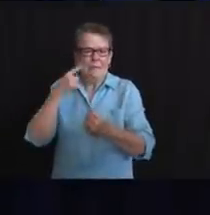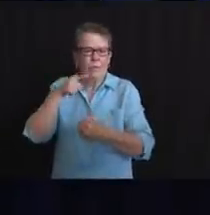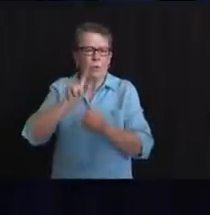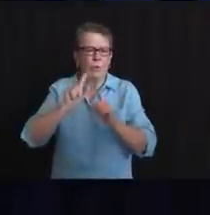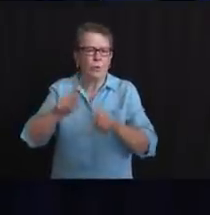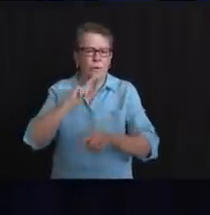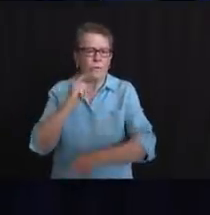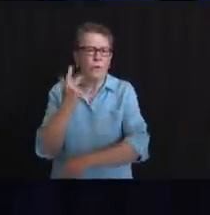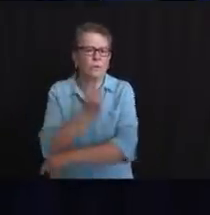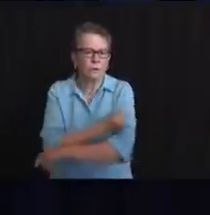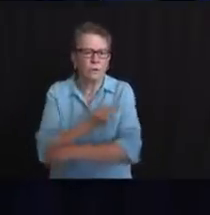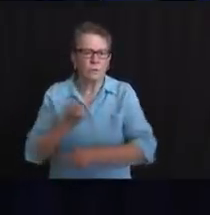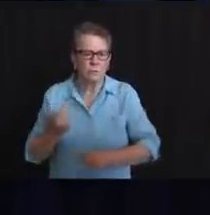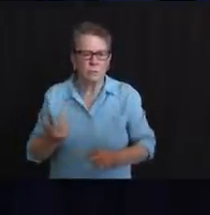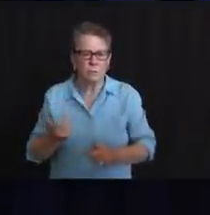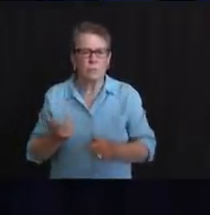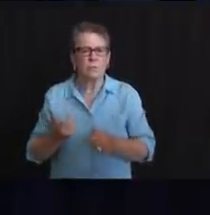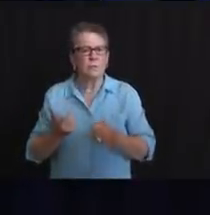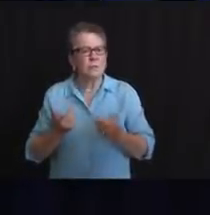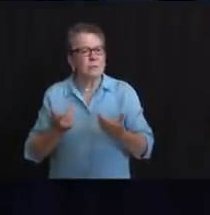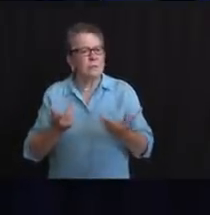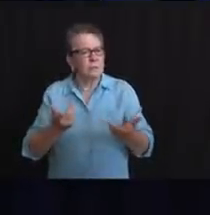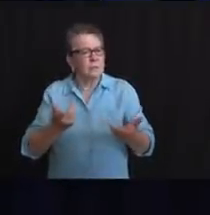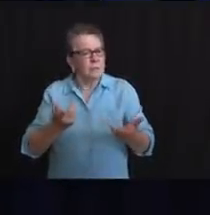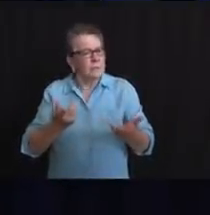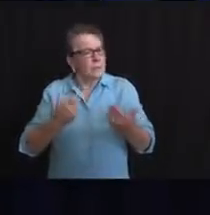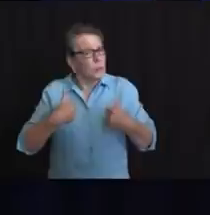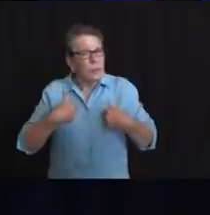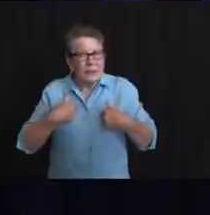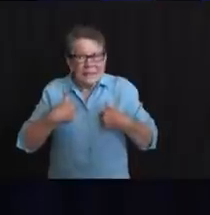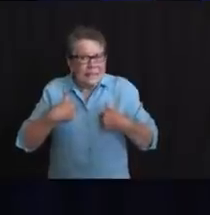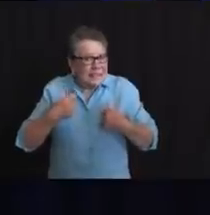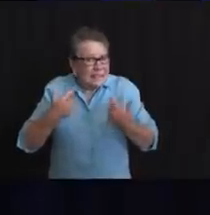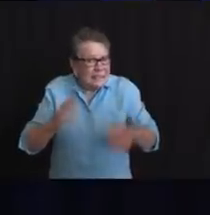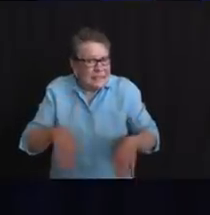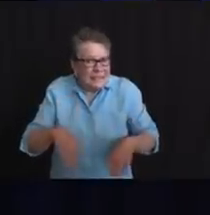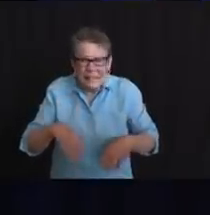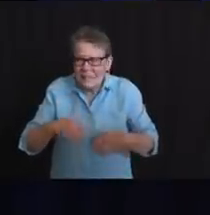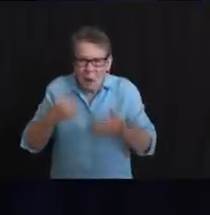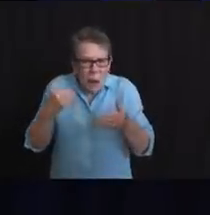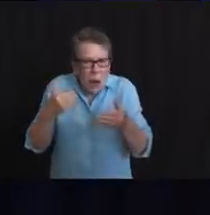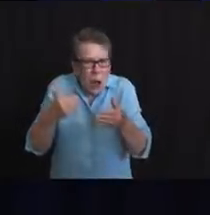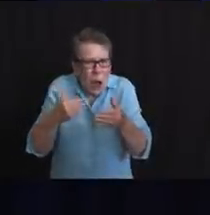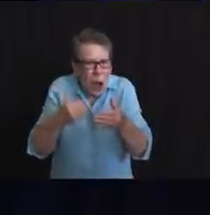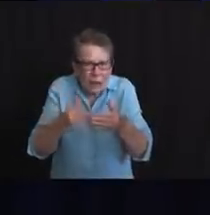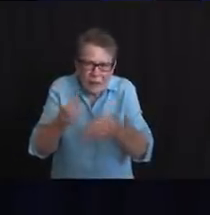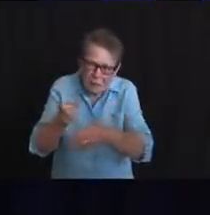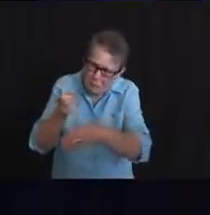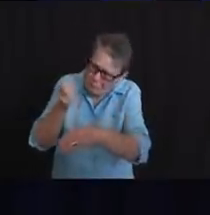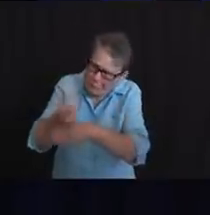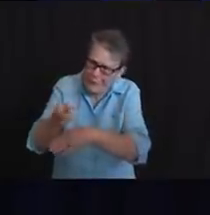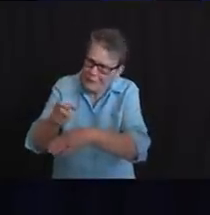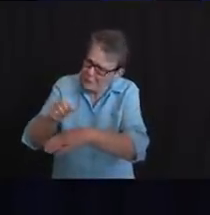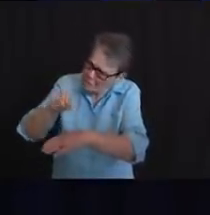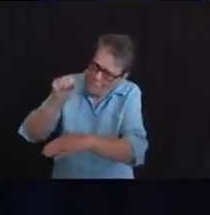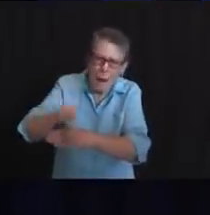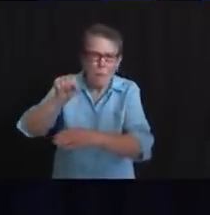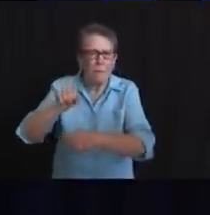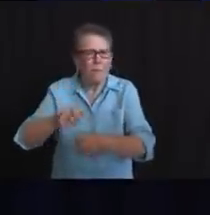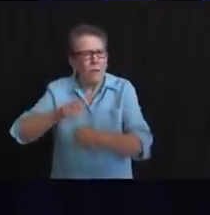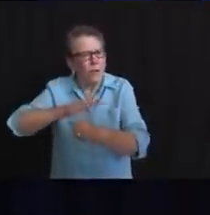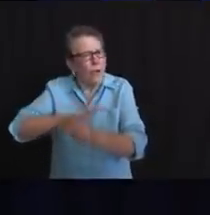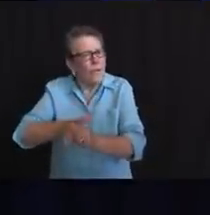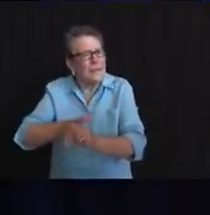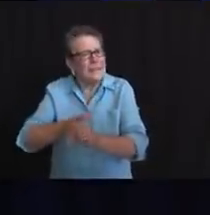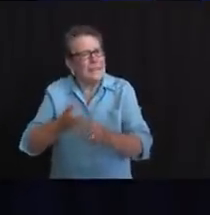to report that 87% of those 65 and older have received at least one dose of the vaccine, and 72%